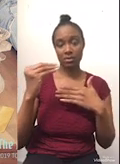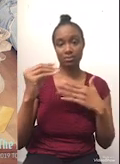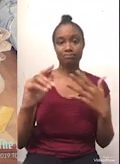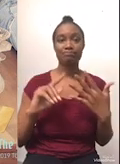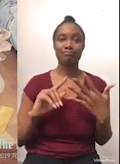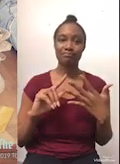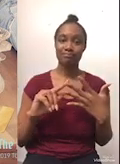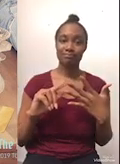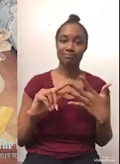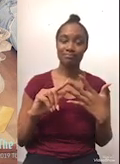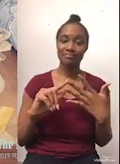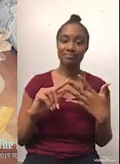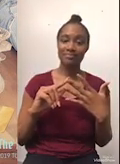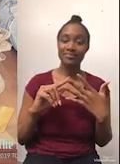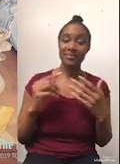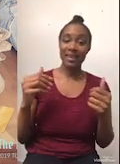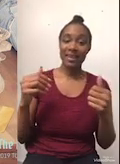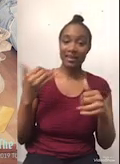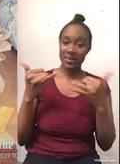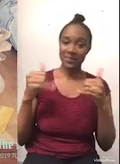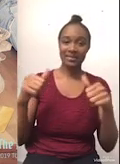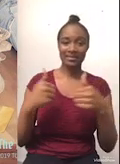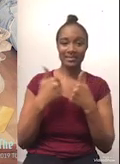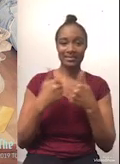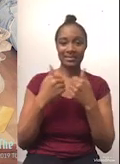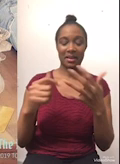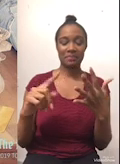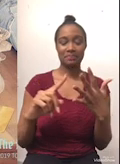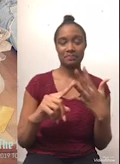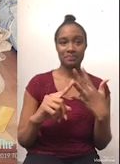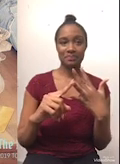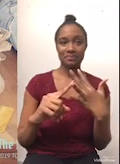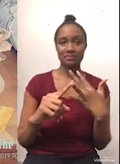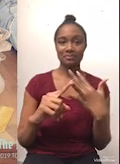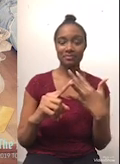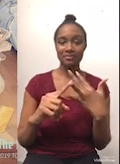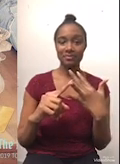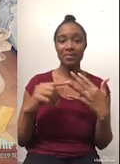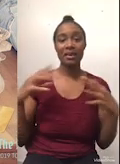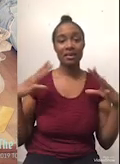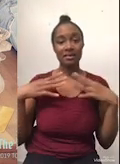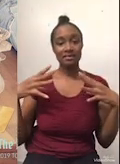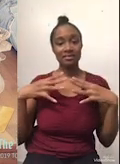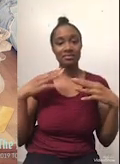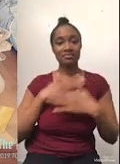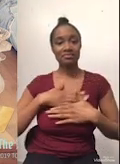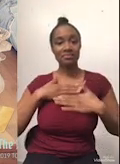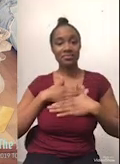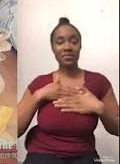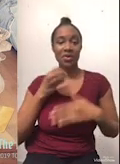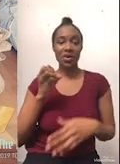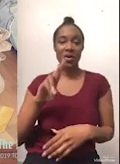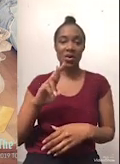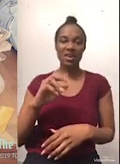by playing games. Wei, I enjoy my leisure. If I can't make time for my leisure, I talk to myself.